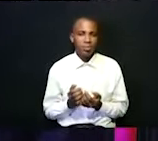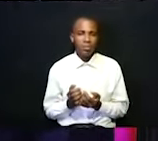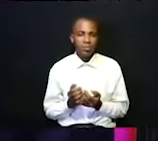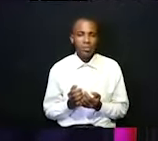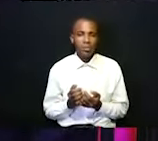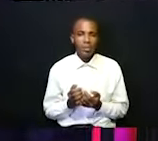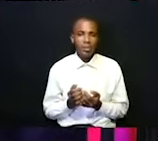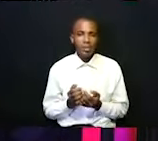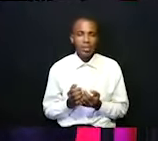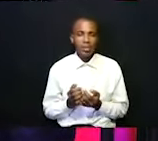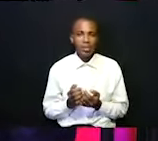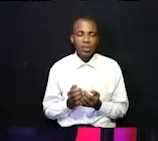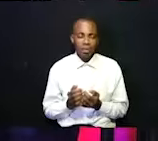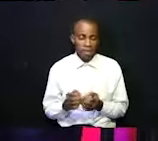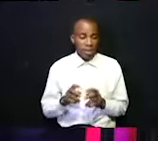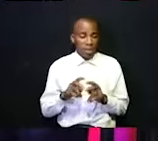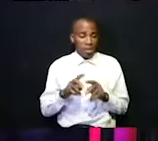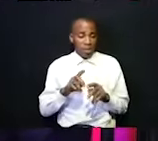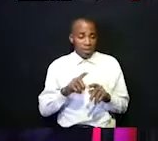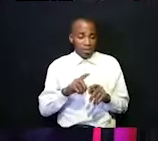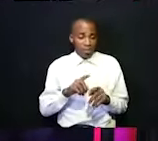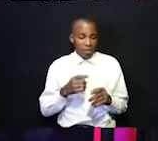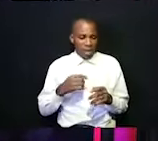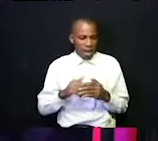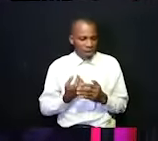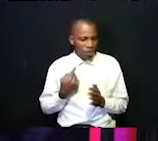And that marriage is indeed good.